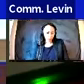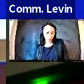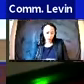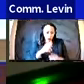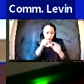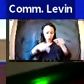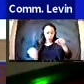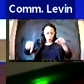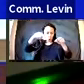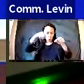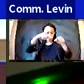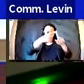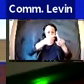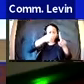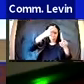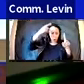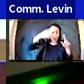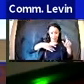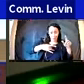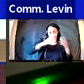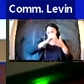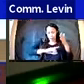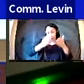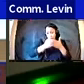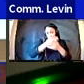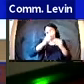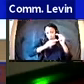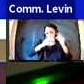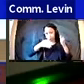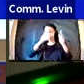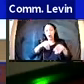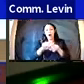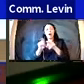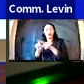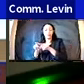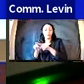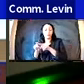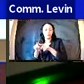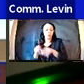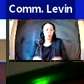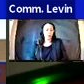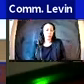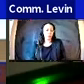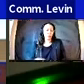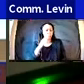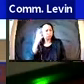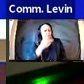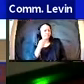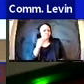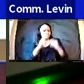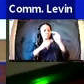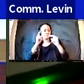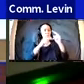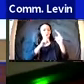park. I do like the design to this new building as well. I think that it's an attractive building that accomplishes a